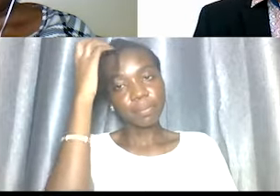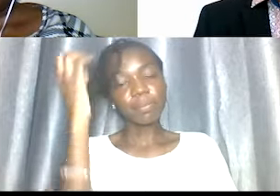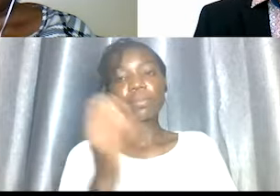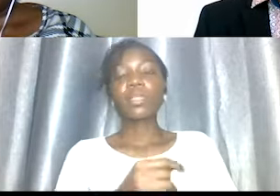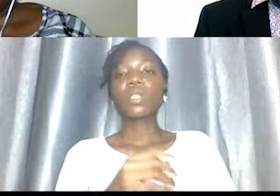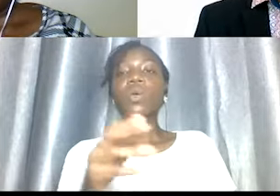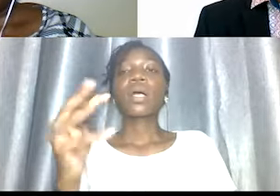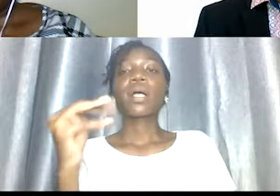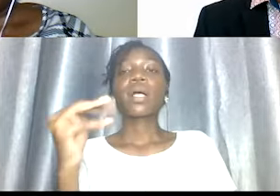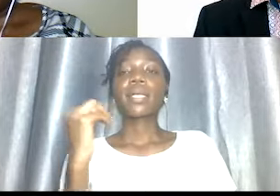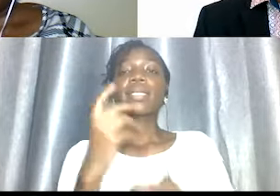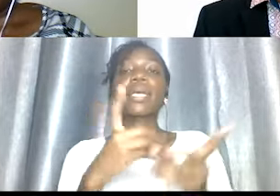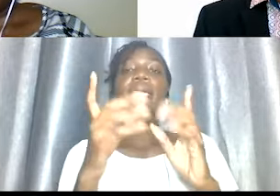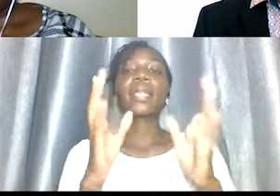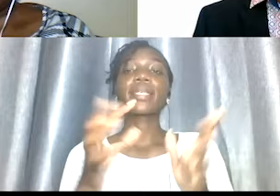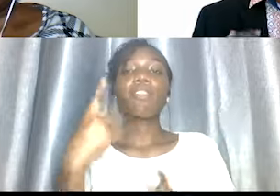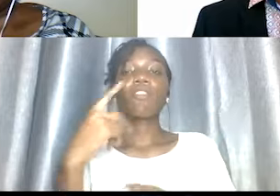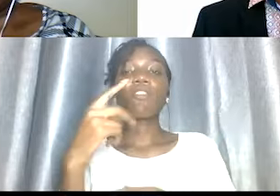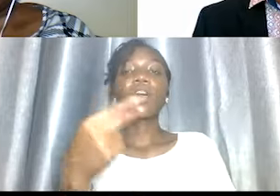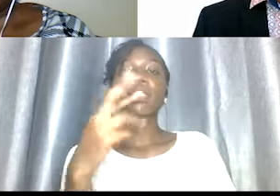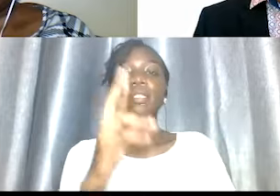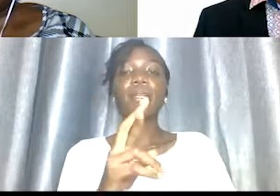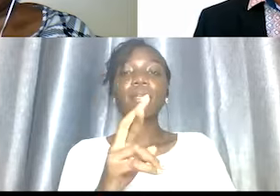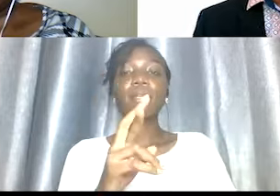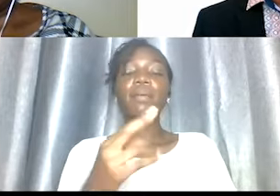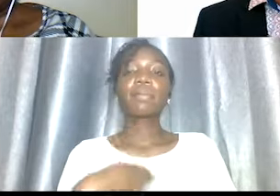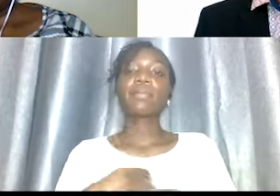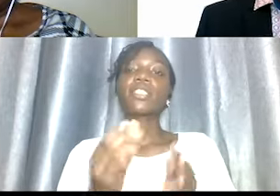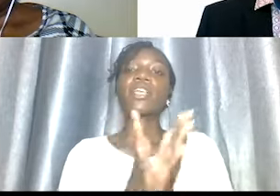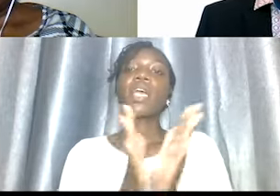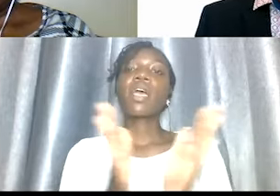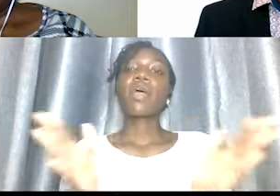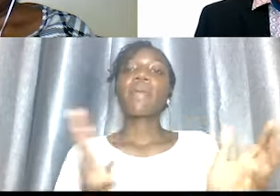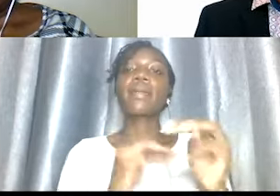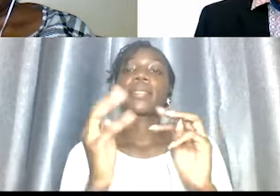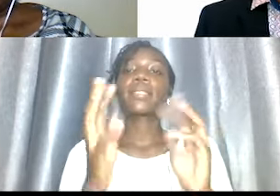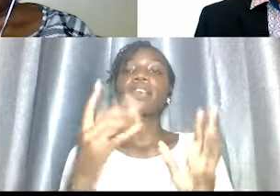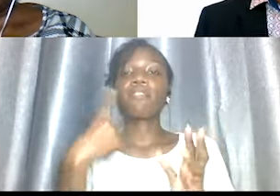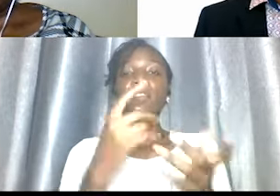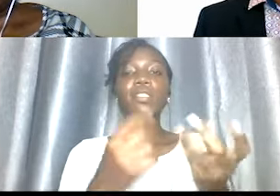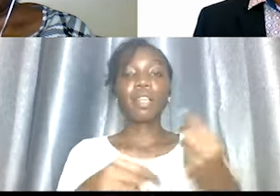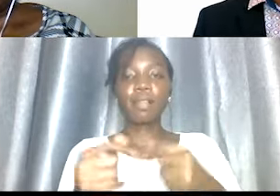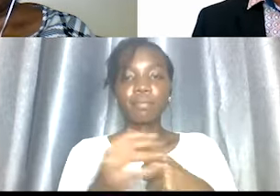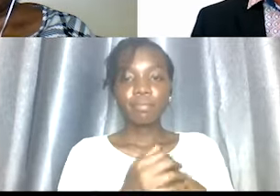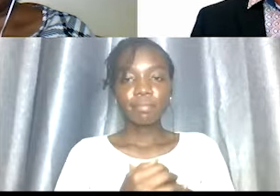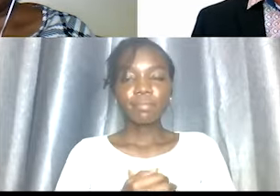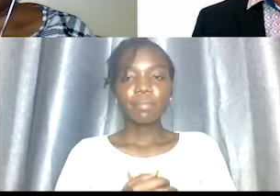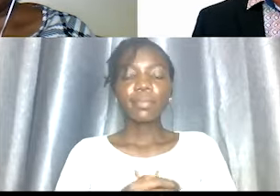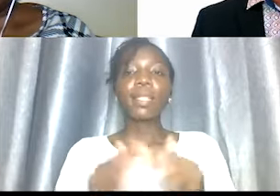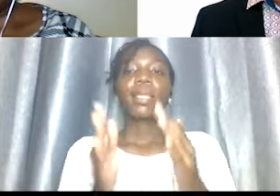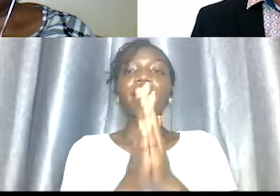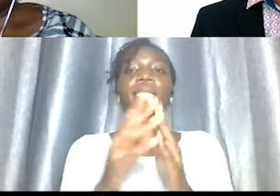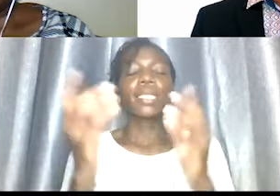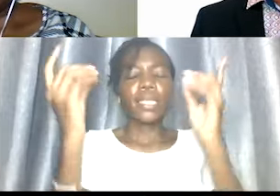director of HR. I was the general manager for Solomon's. We decided that she